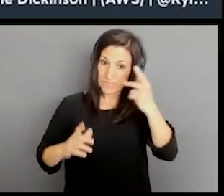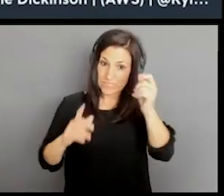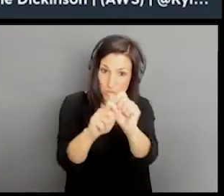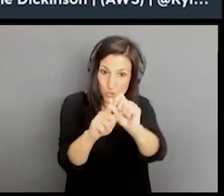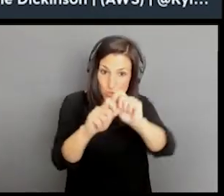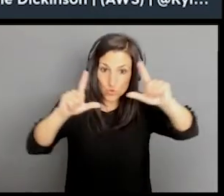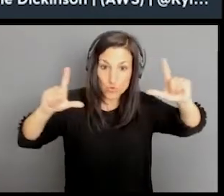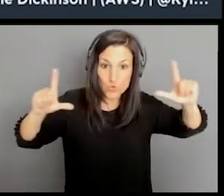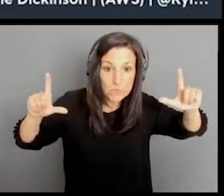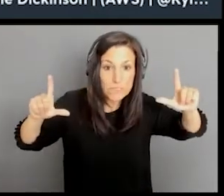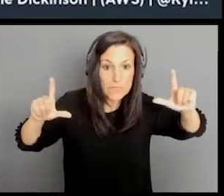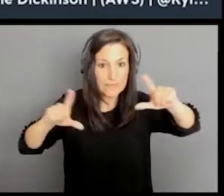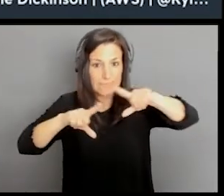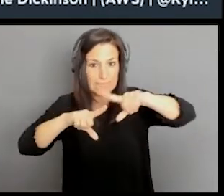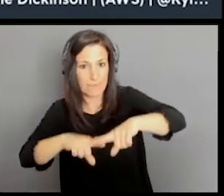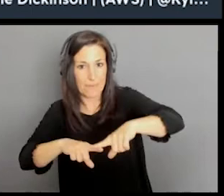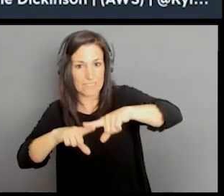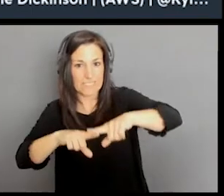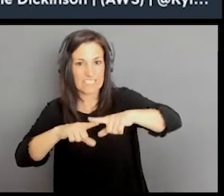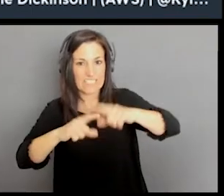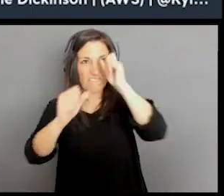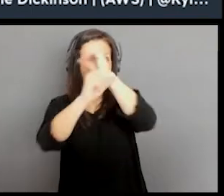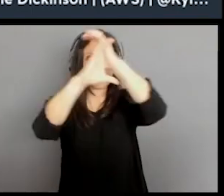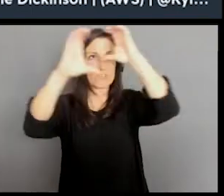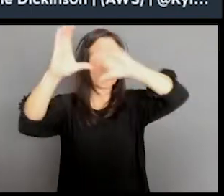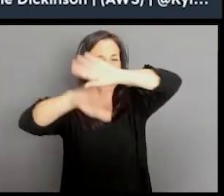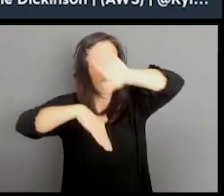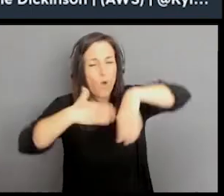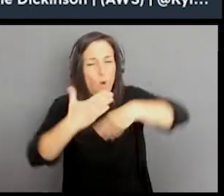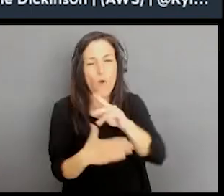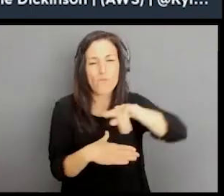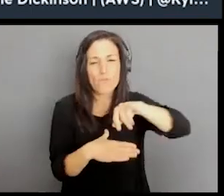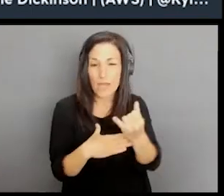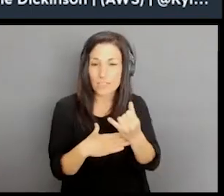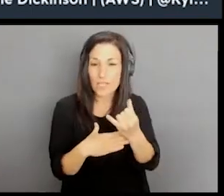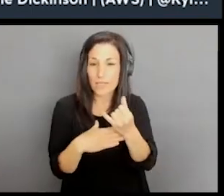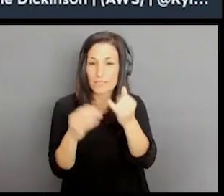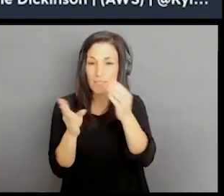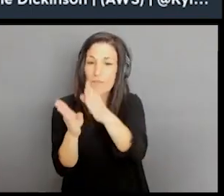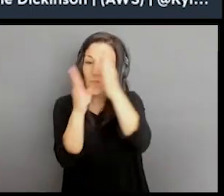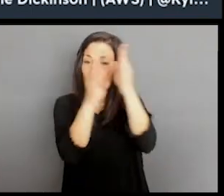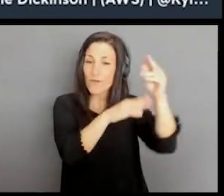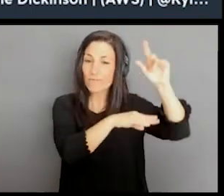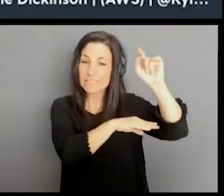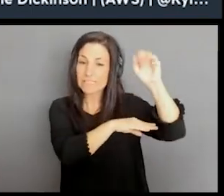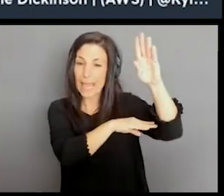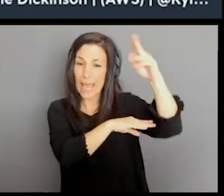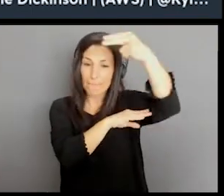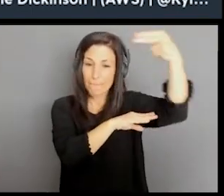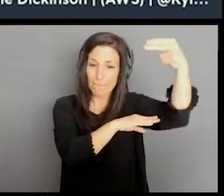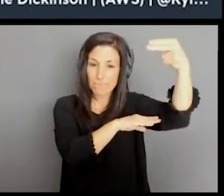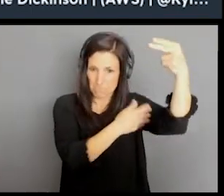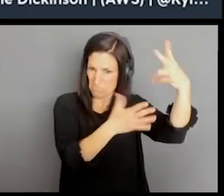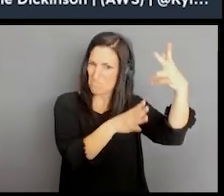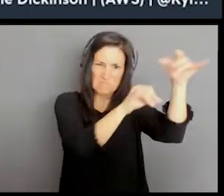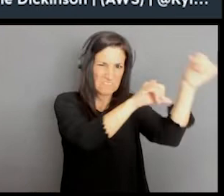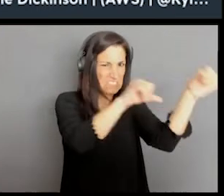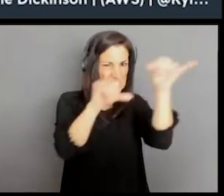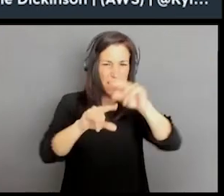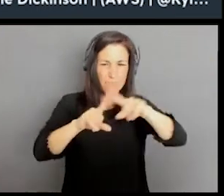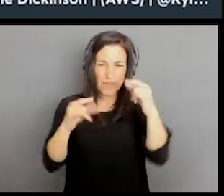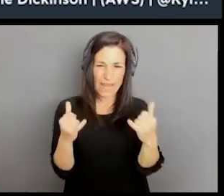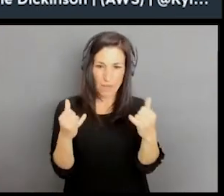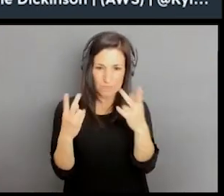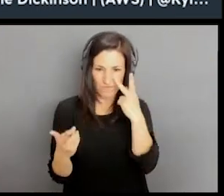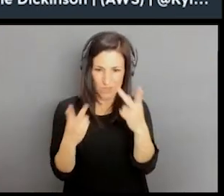dependency visualization of all the projects. So these are the same projects we saw in the previous tab, but they're kind of visualized in a manner that you can see which ones